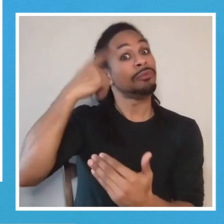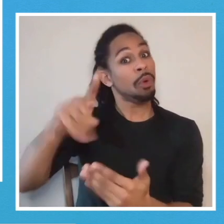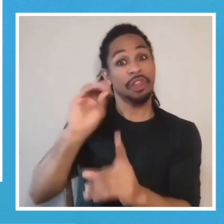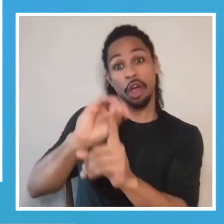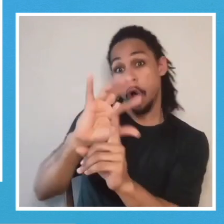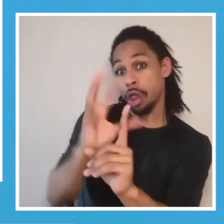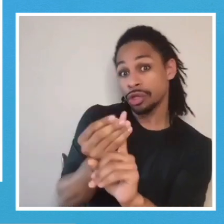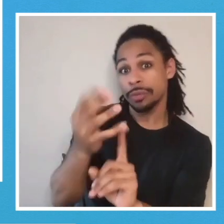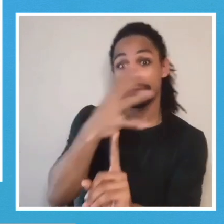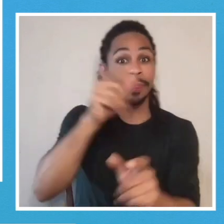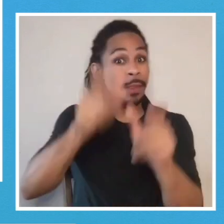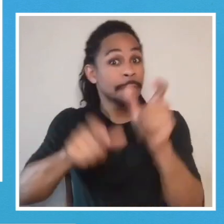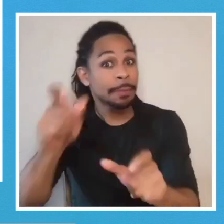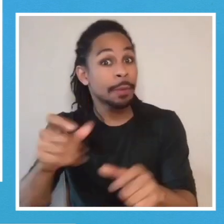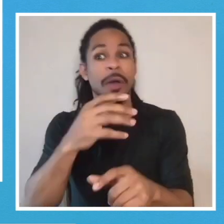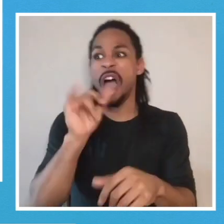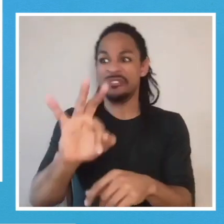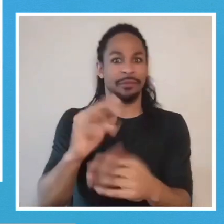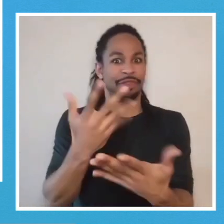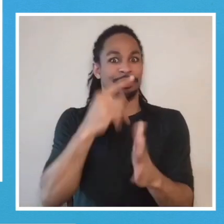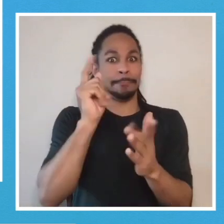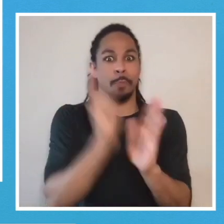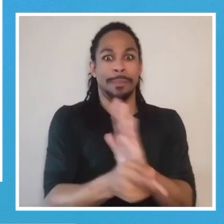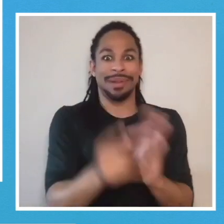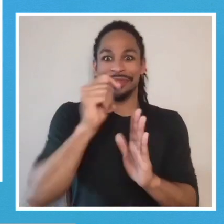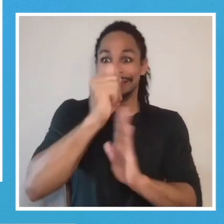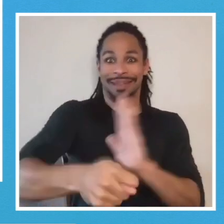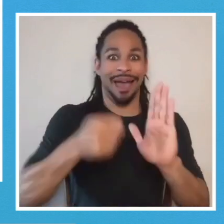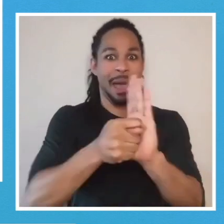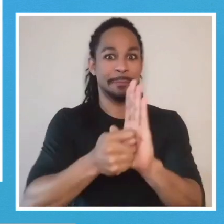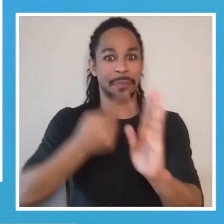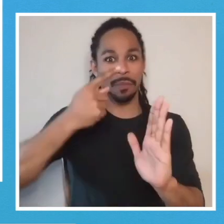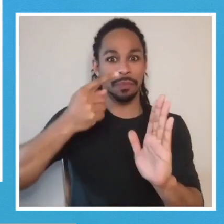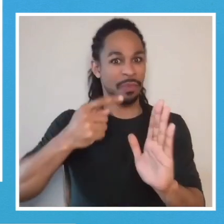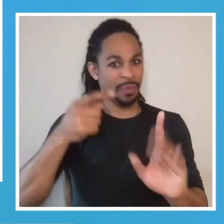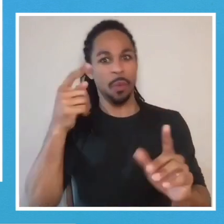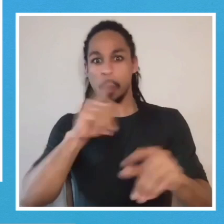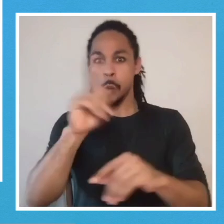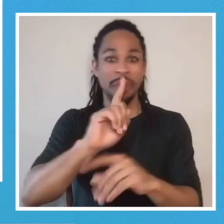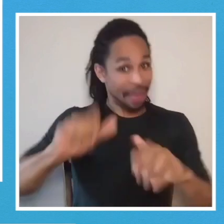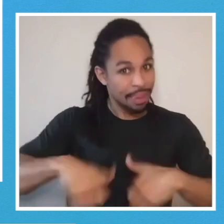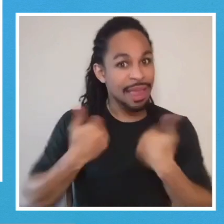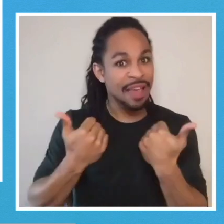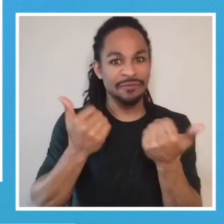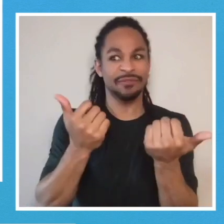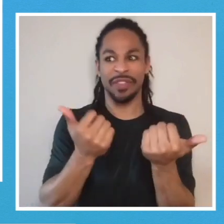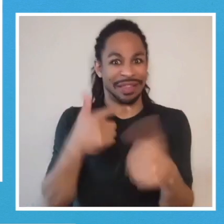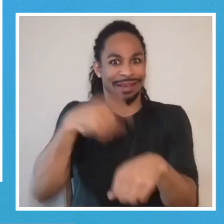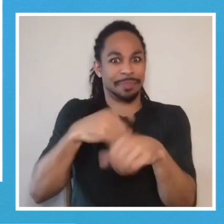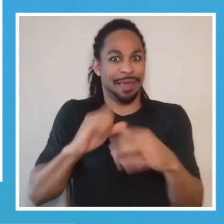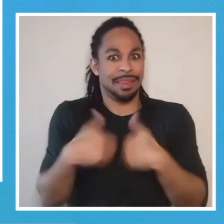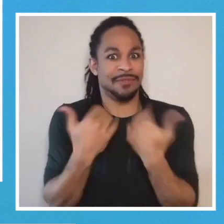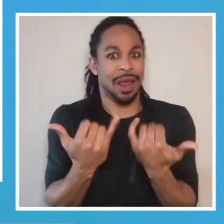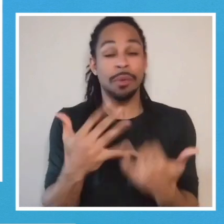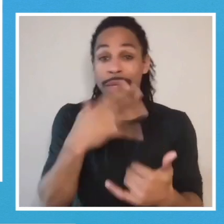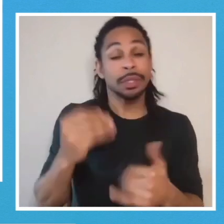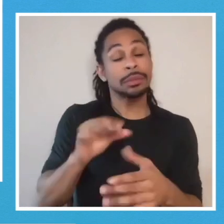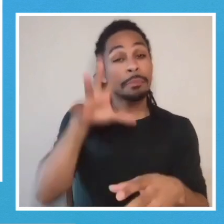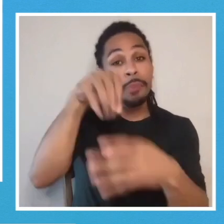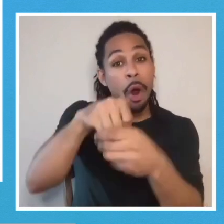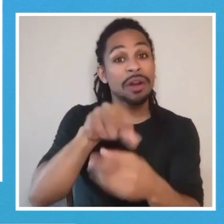people of the time that they're living in, and that it was part of your responsibility to be political and to